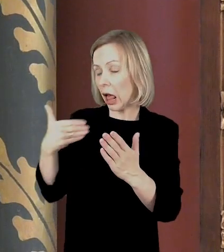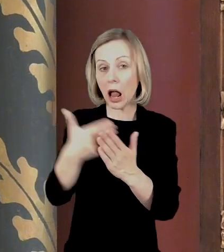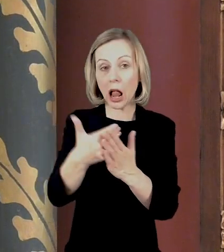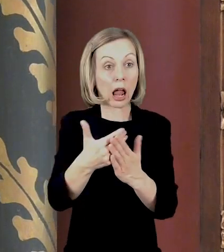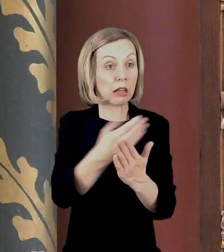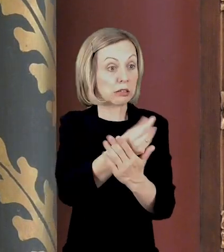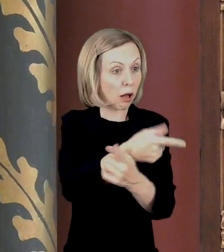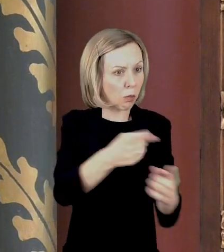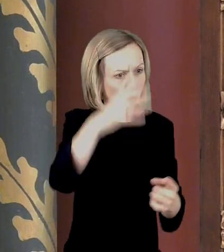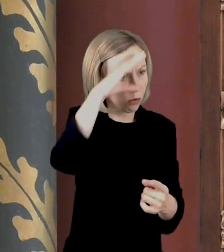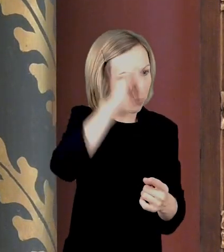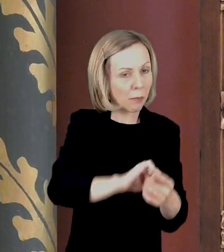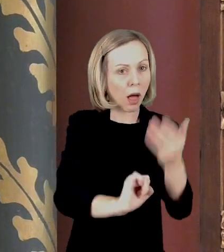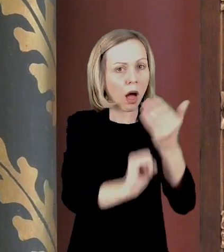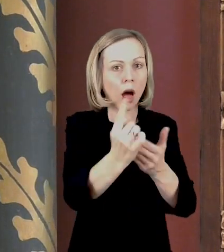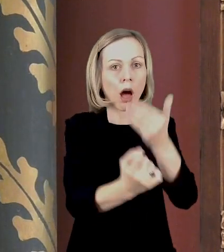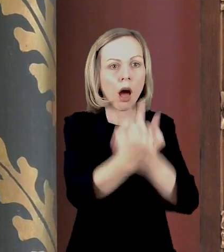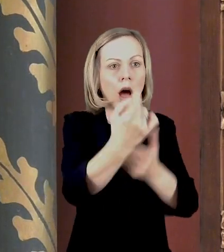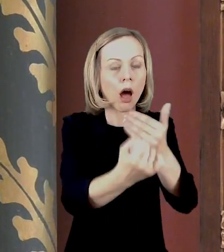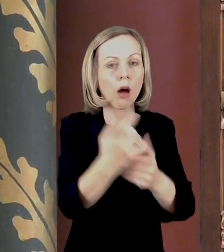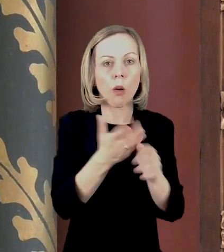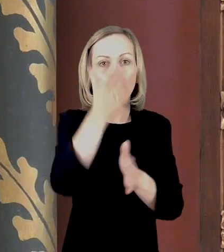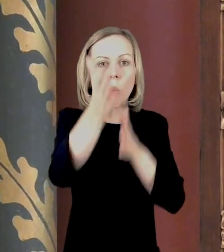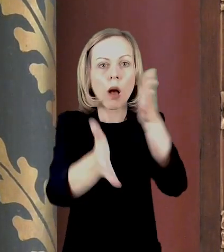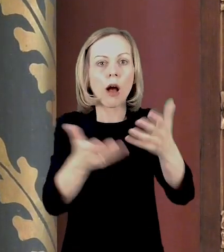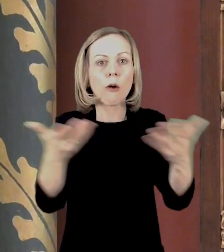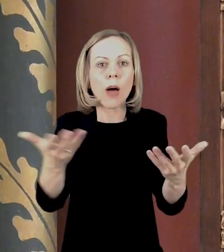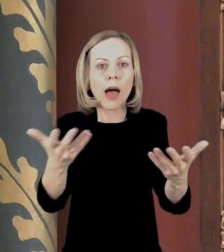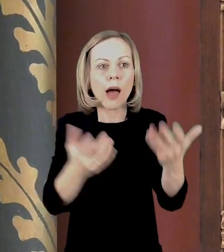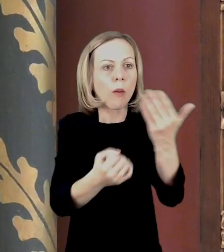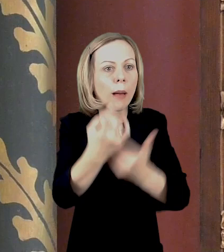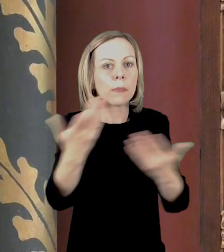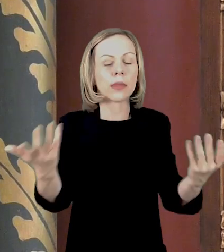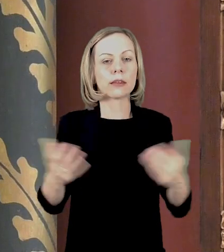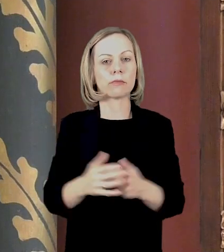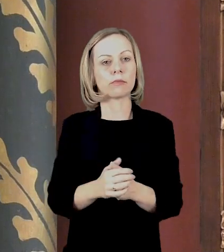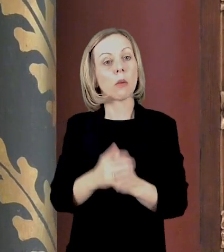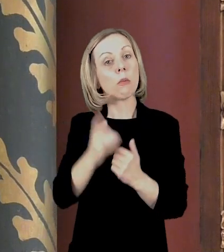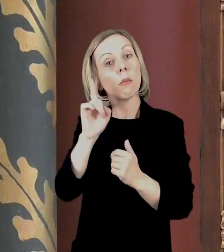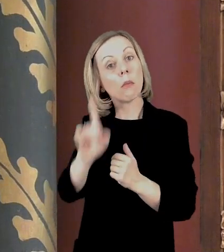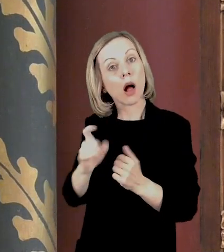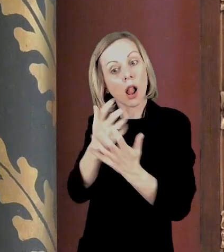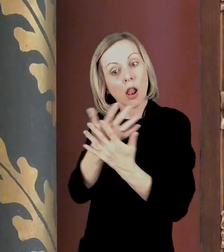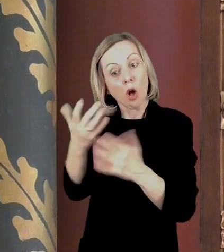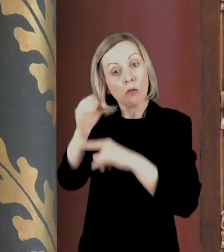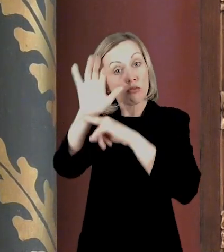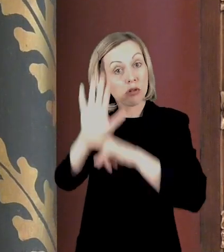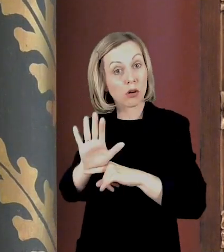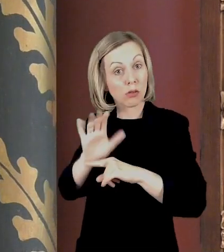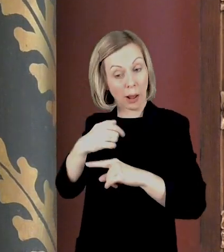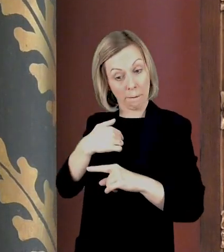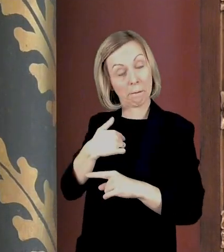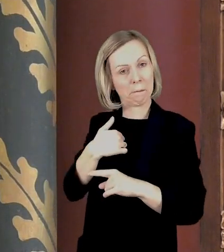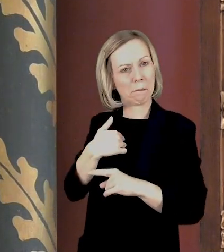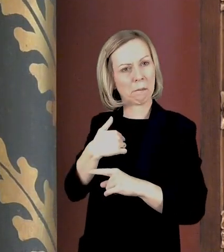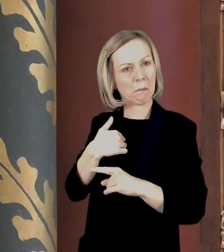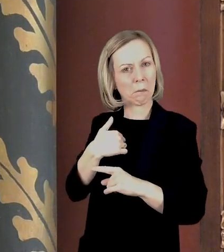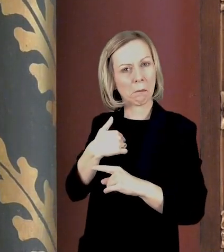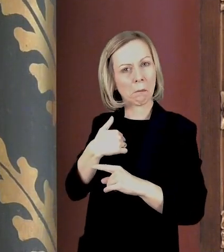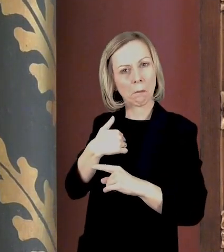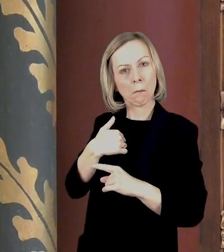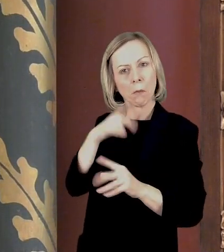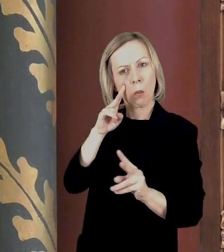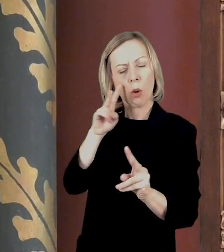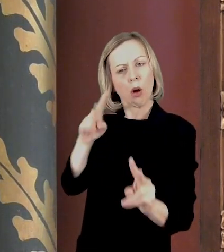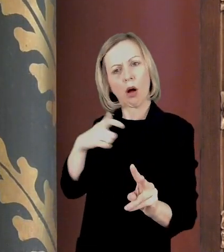reign, what she did, where, and when. But many of these programs, if you're anything like me, have